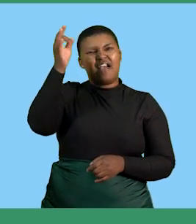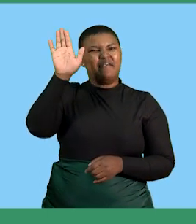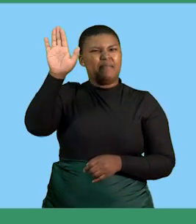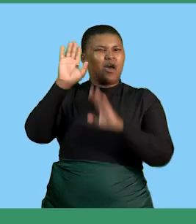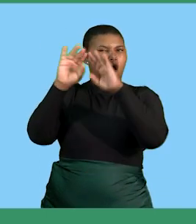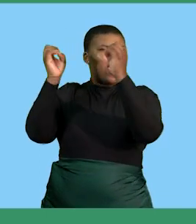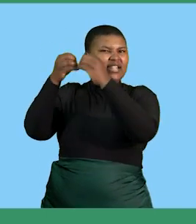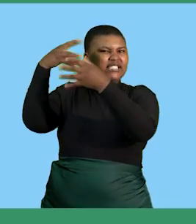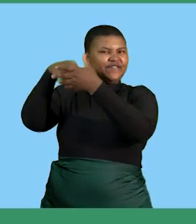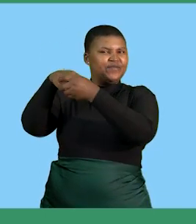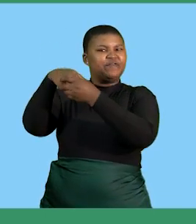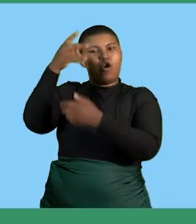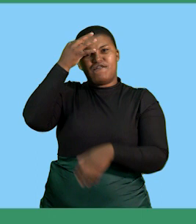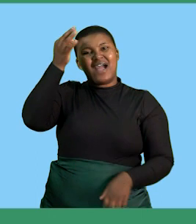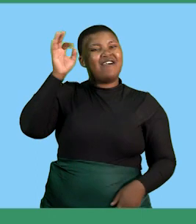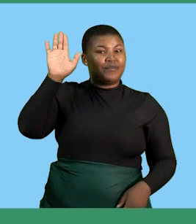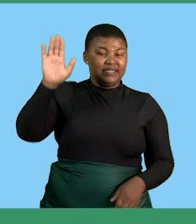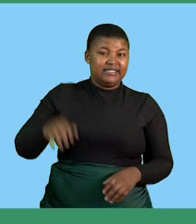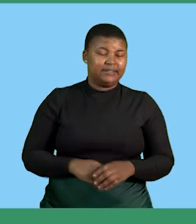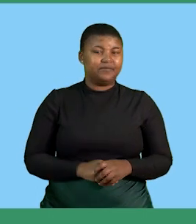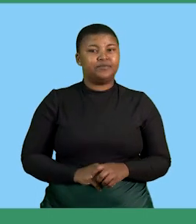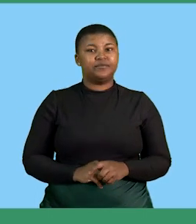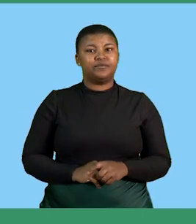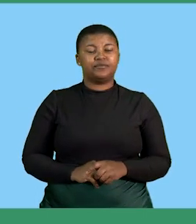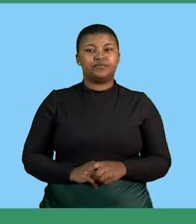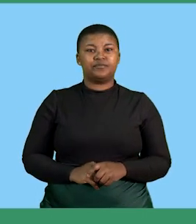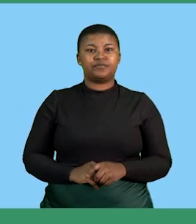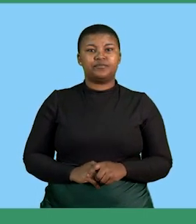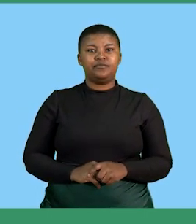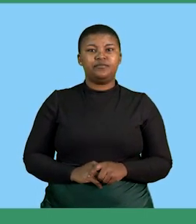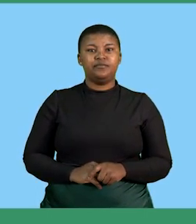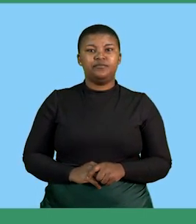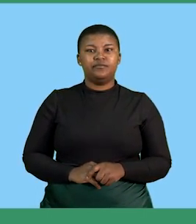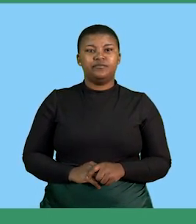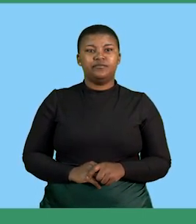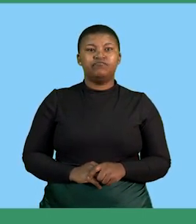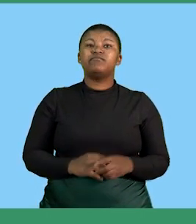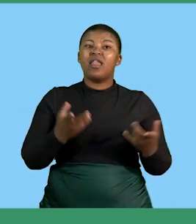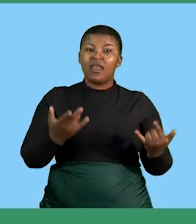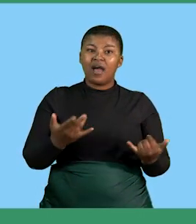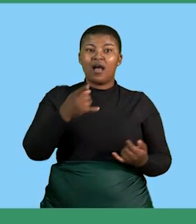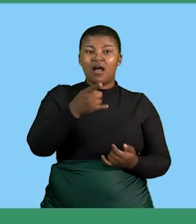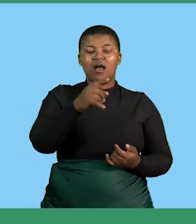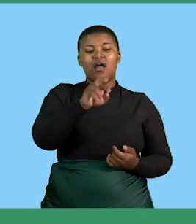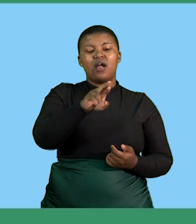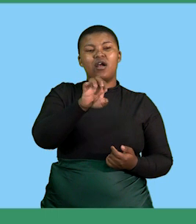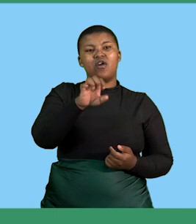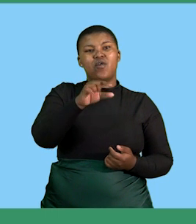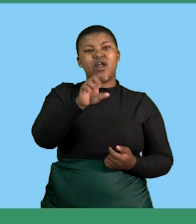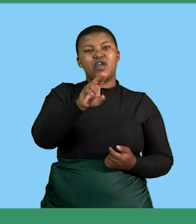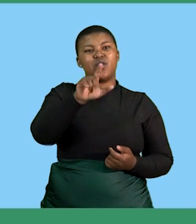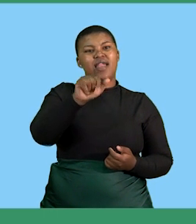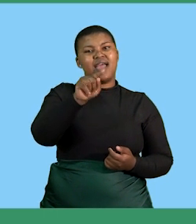organization, institution that is working for the government. And what they do is they make